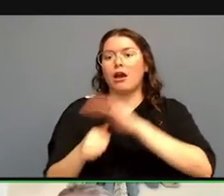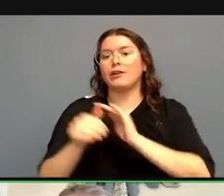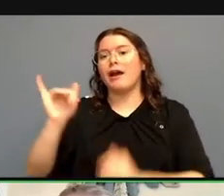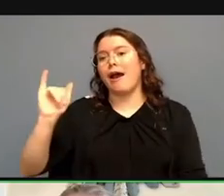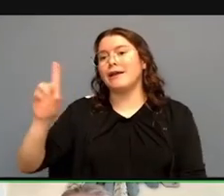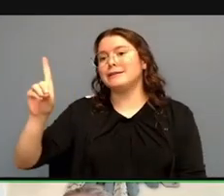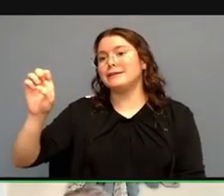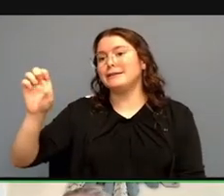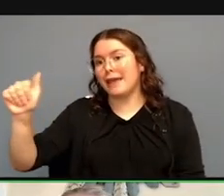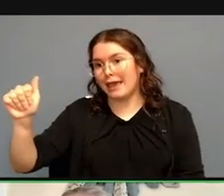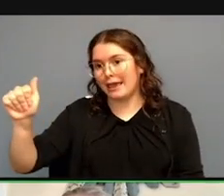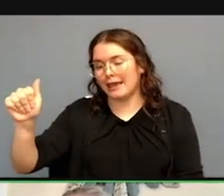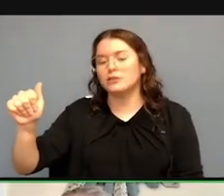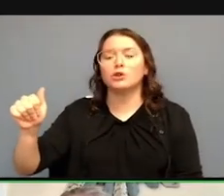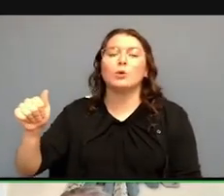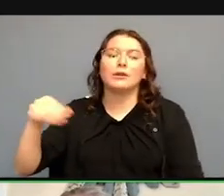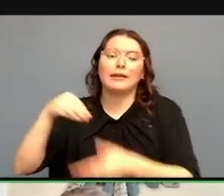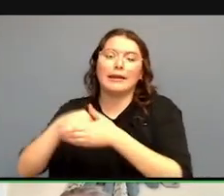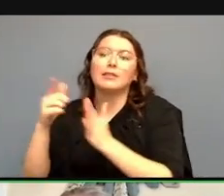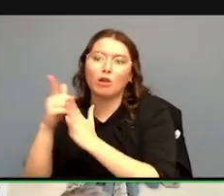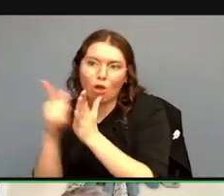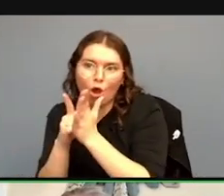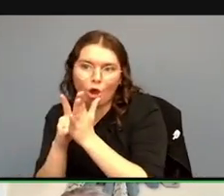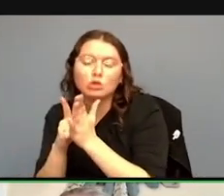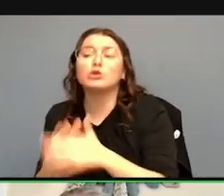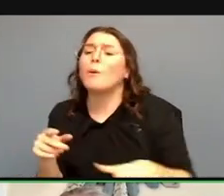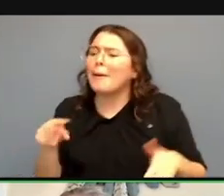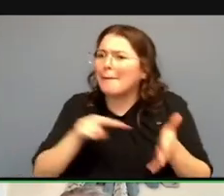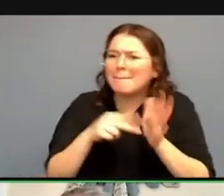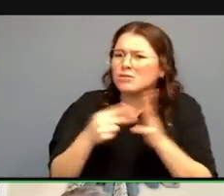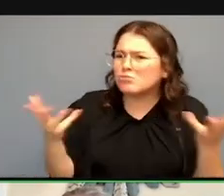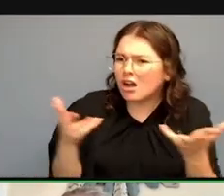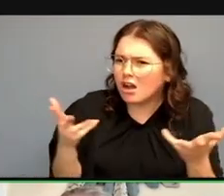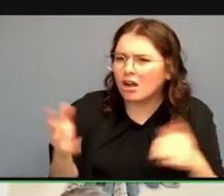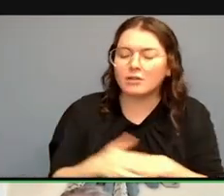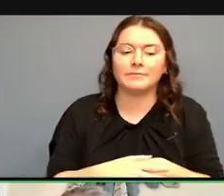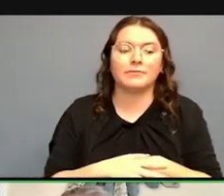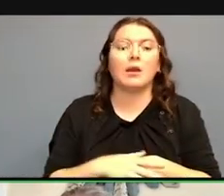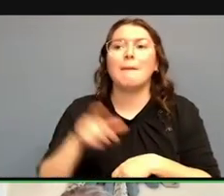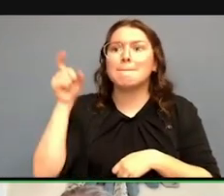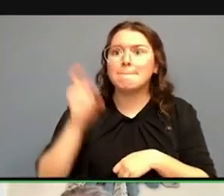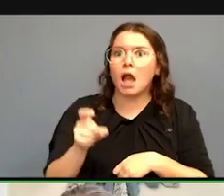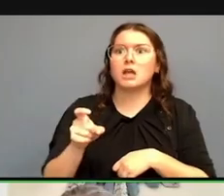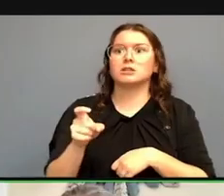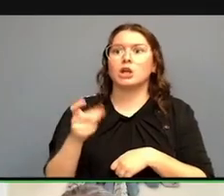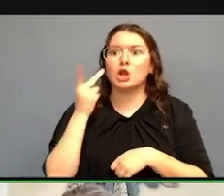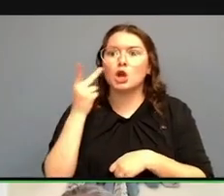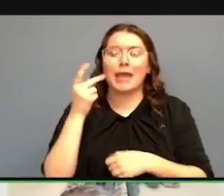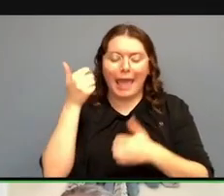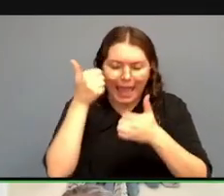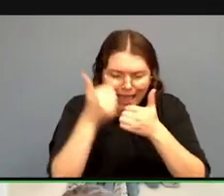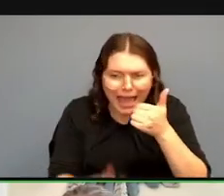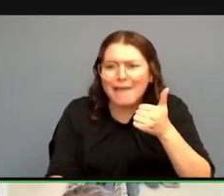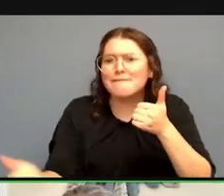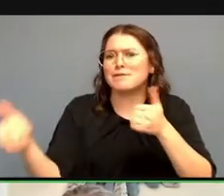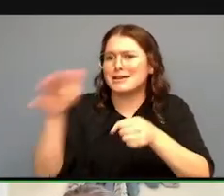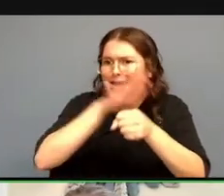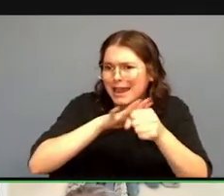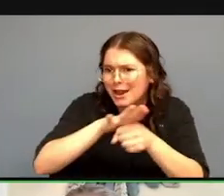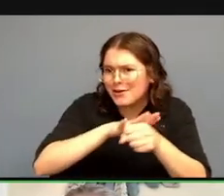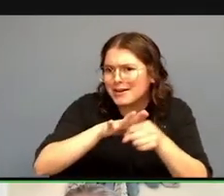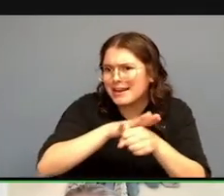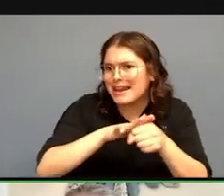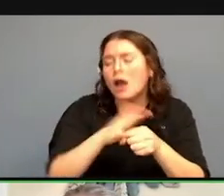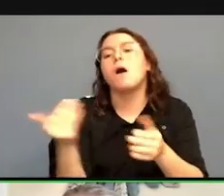under the law. So that means that we have to look at every single area. And again, I'm going